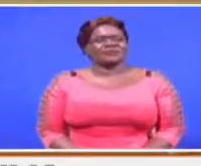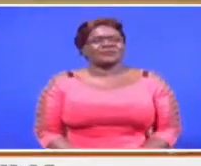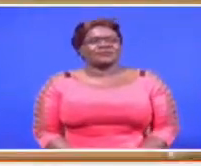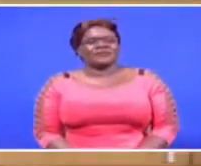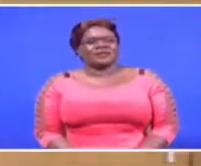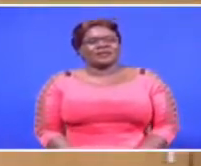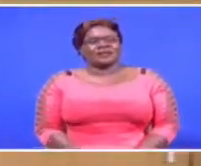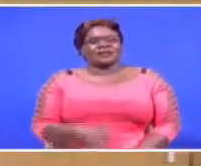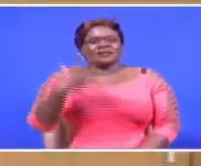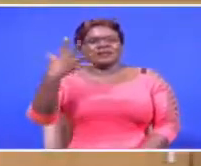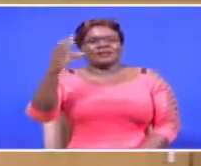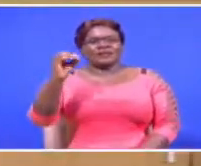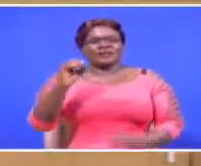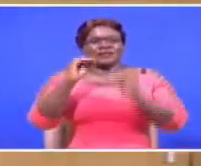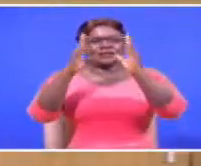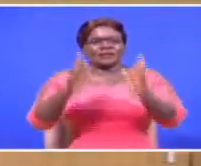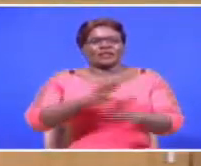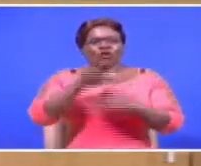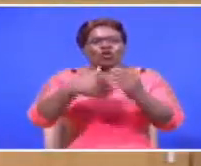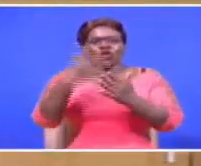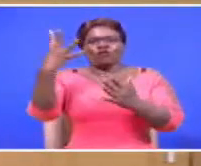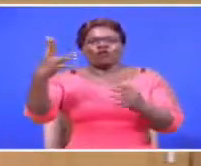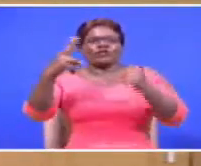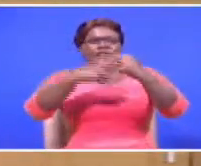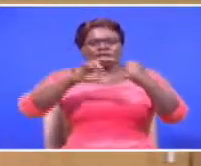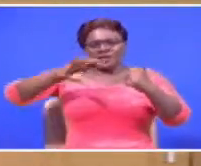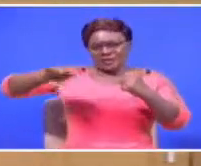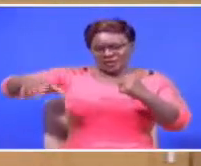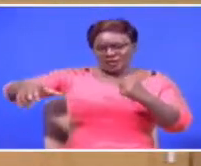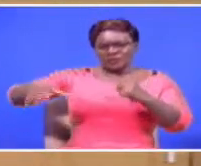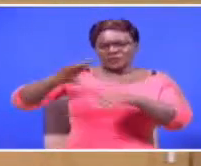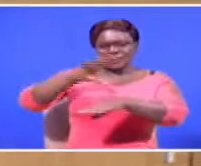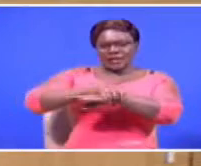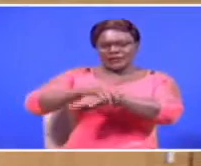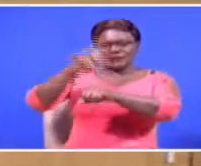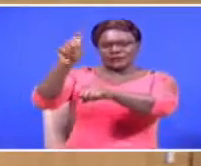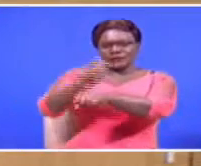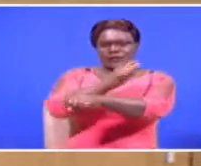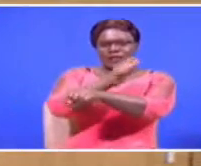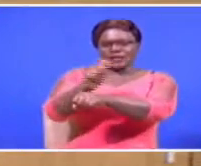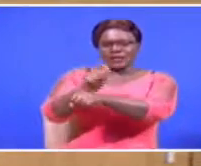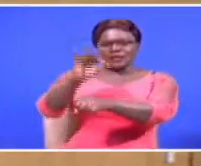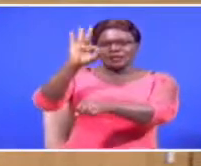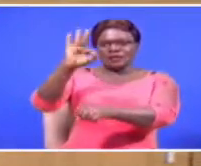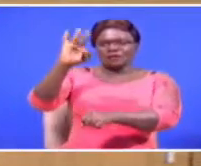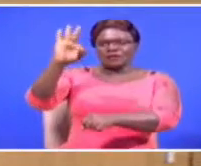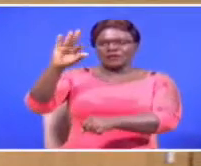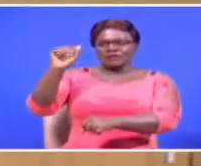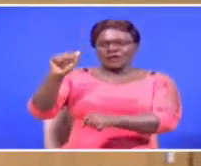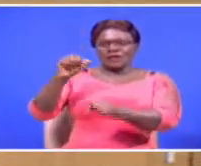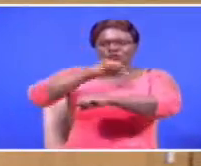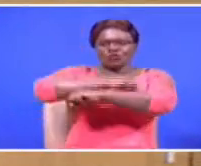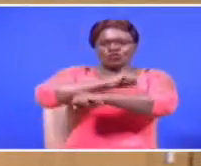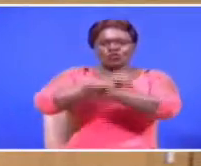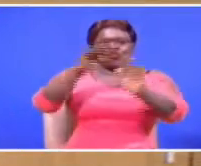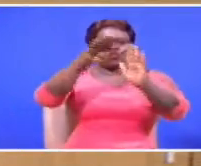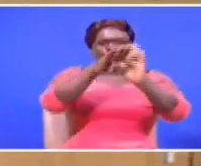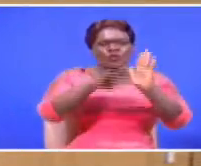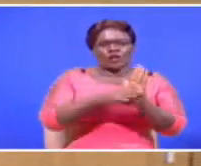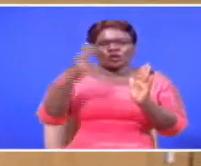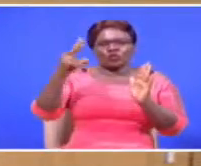Moving on, 50 teachers from all the 47 counties have received training on the FIFA school program for schools, where